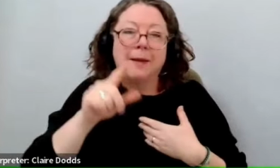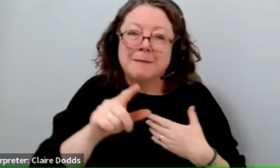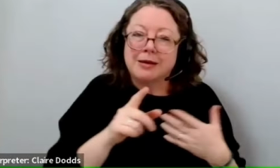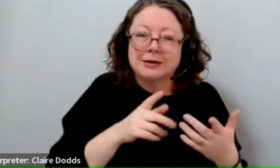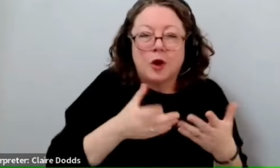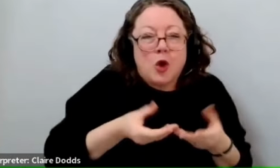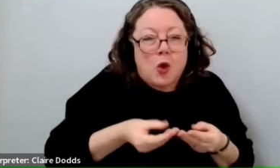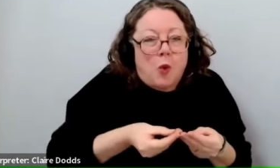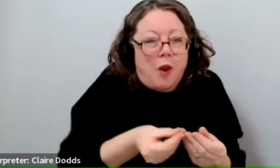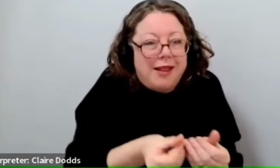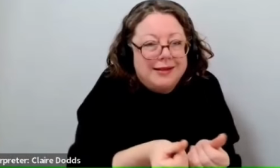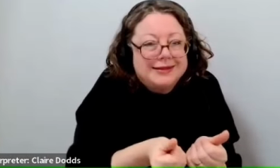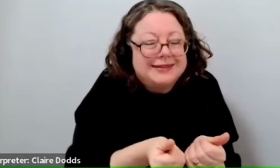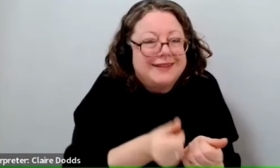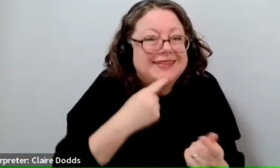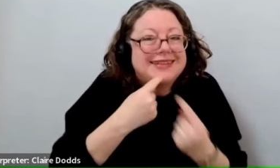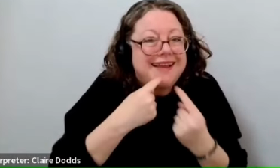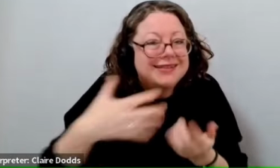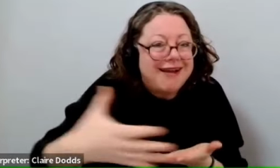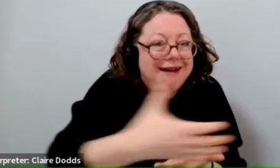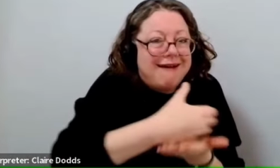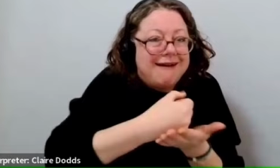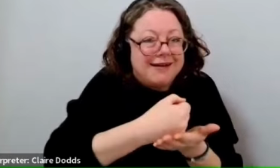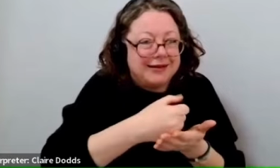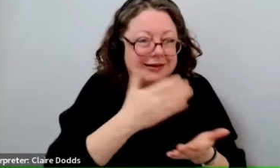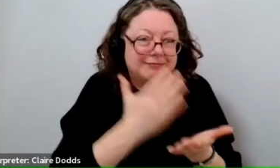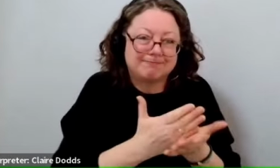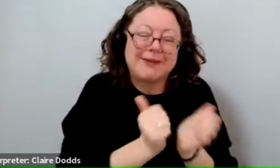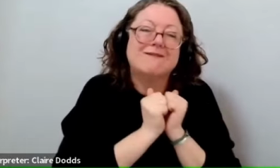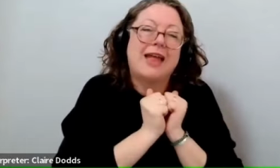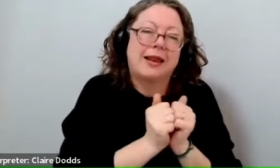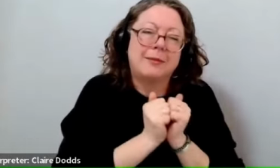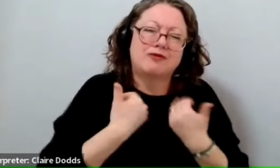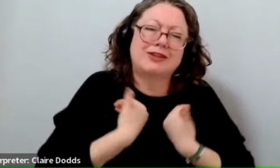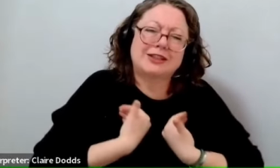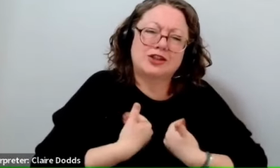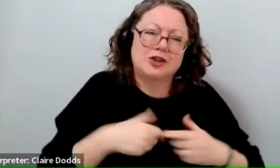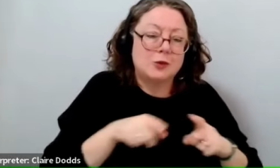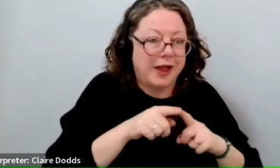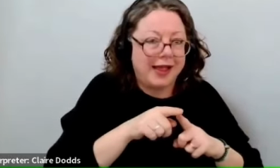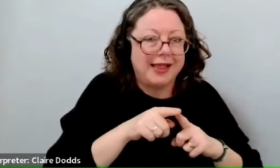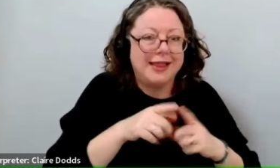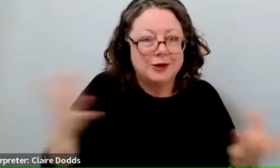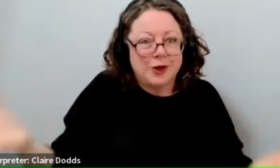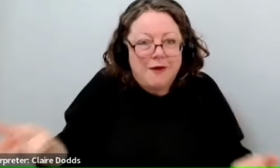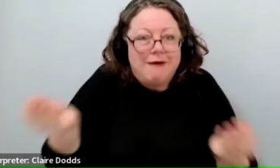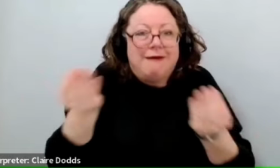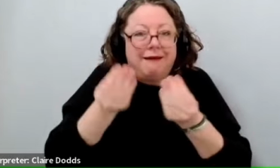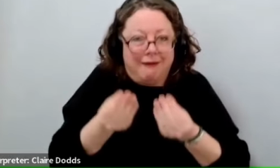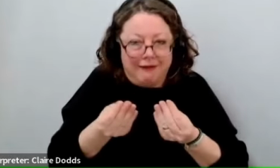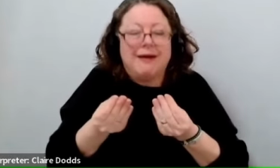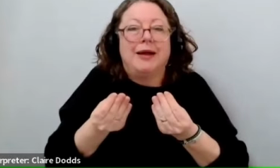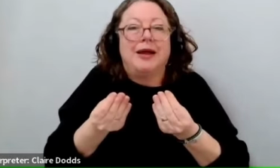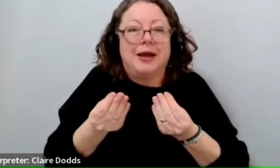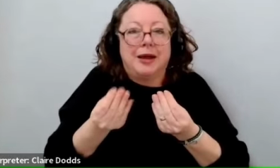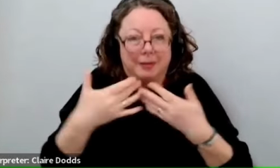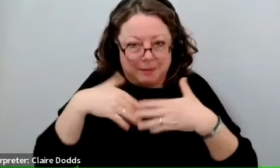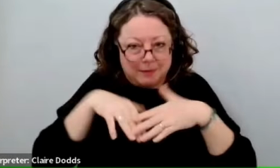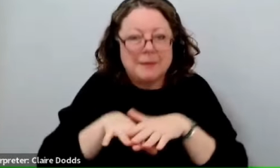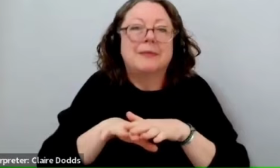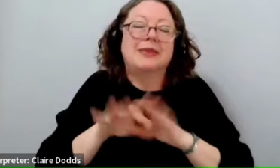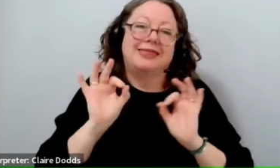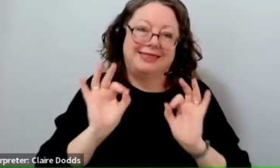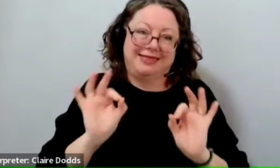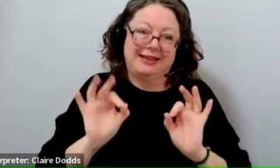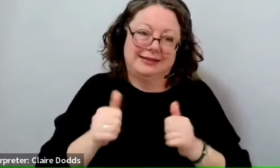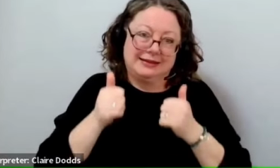also gains strength from using qualitative data as well from across the hub area,